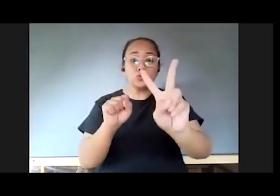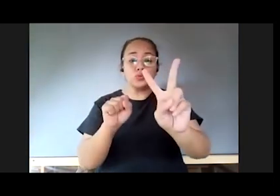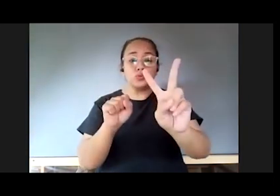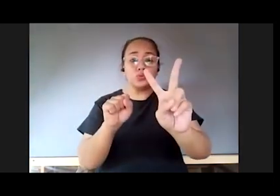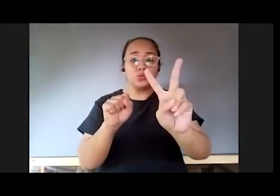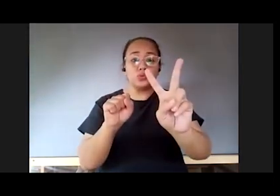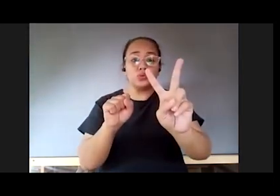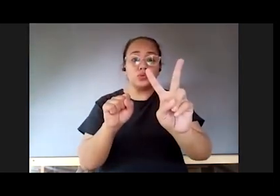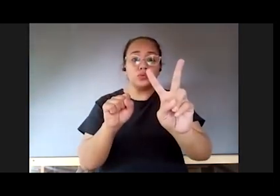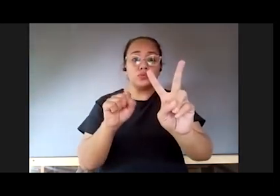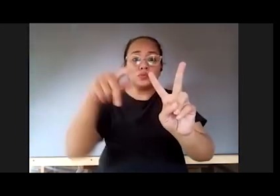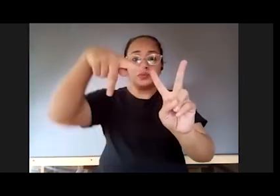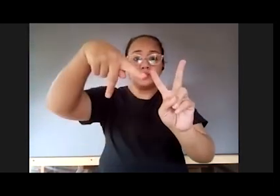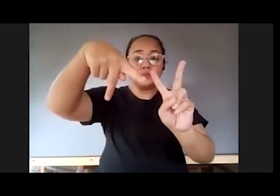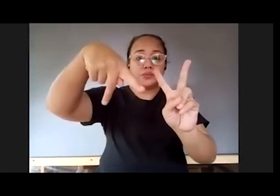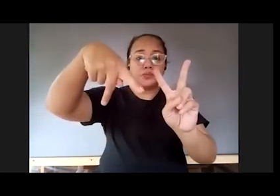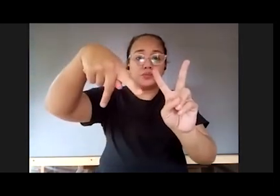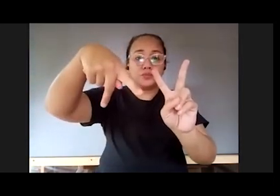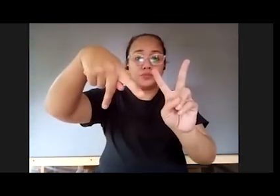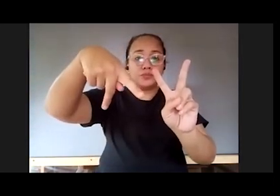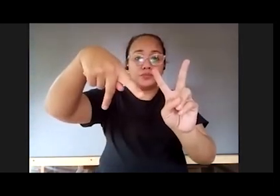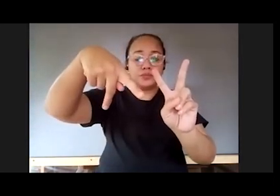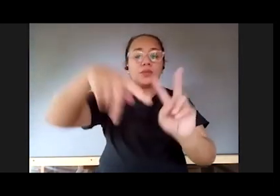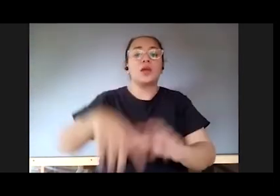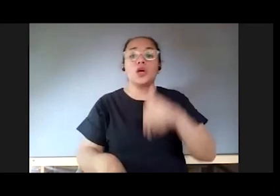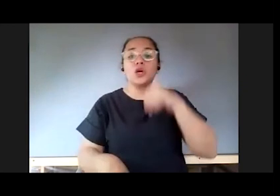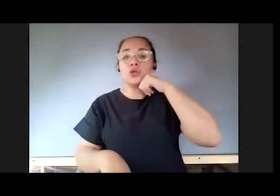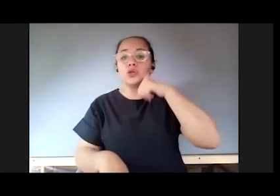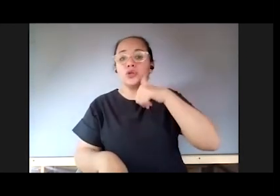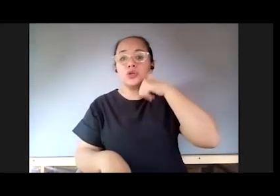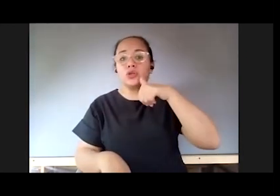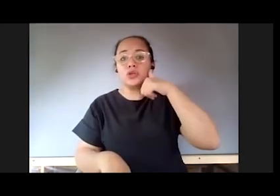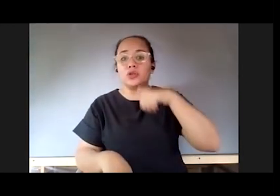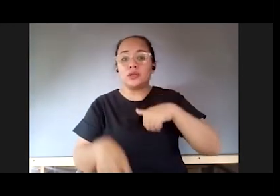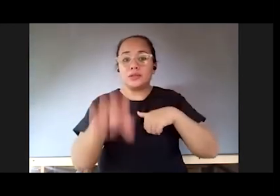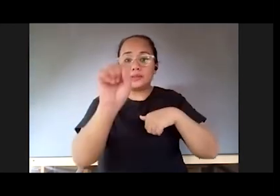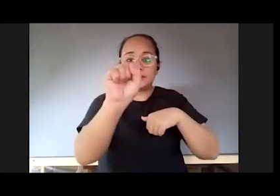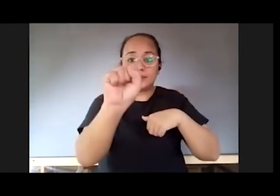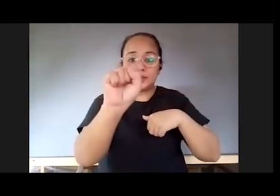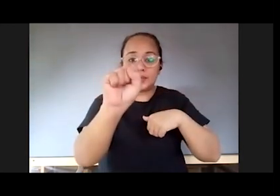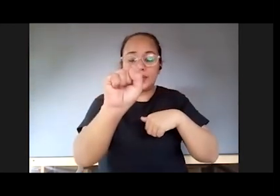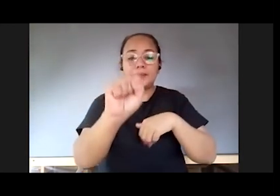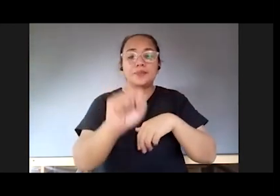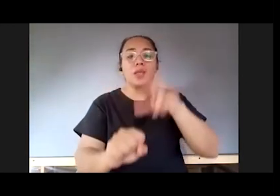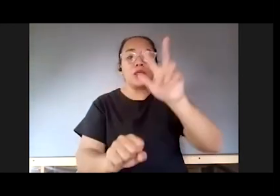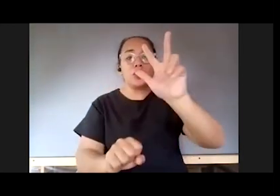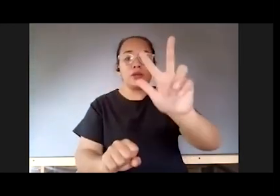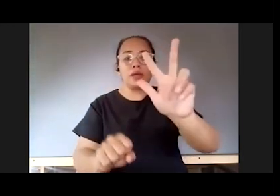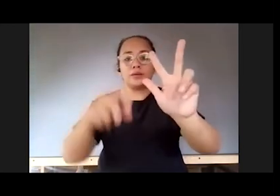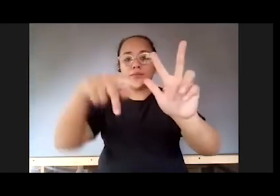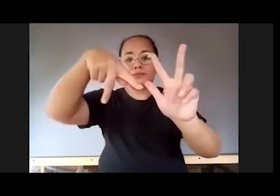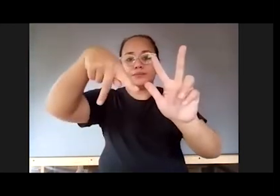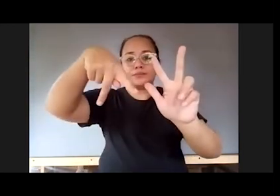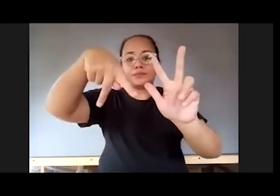predicate. Girls should be subject, and 3 should be predicate.